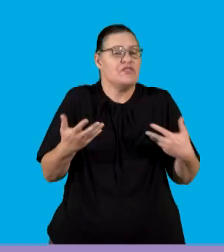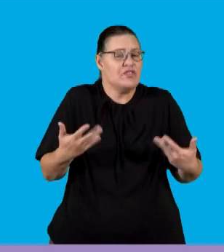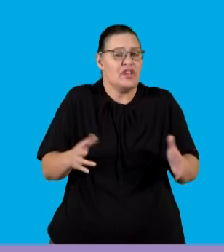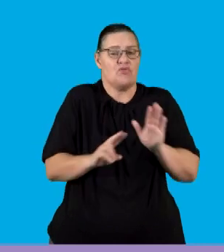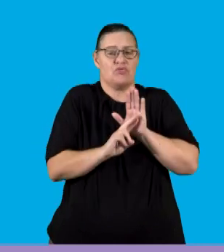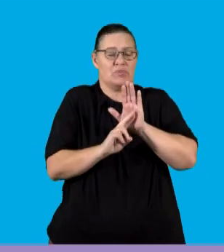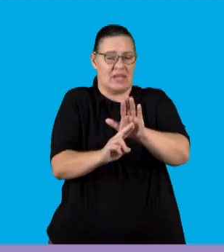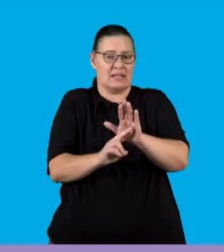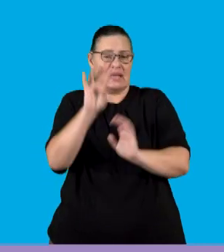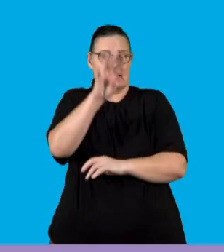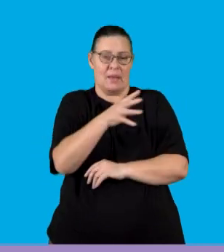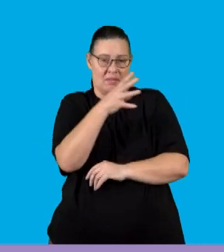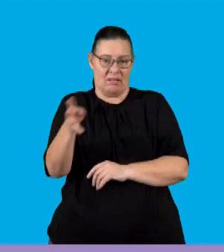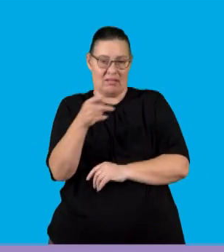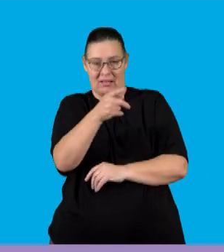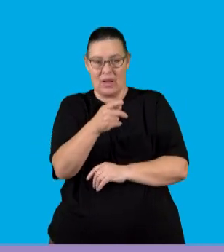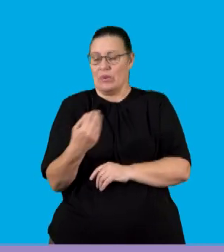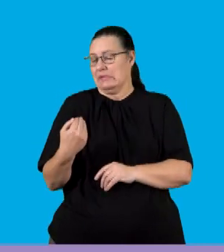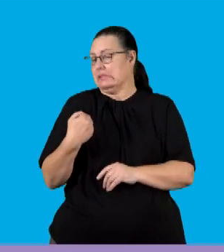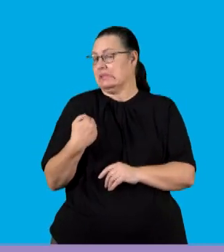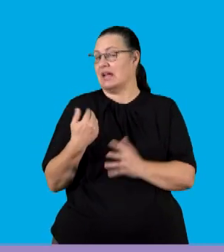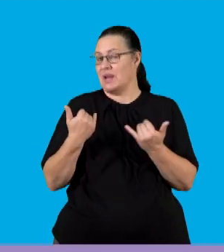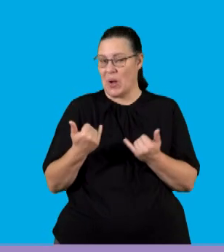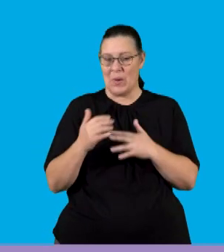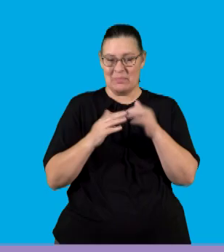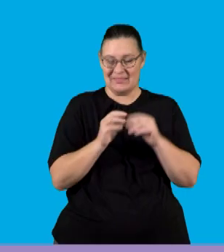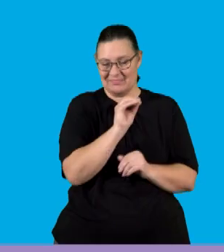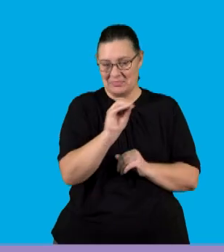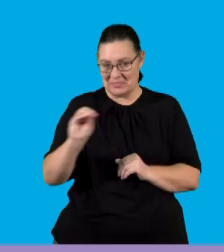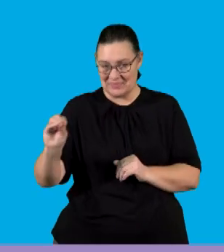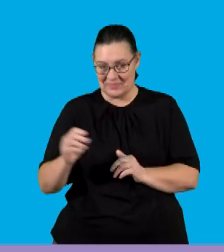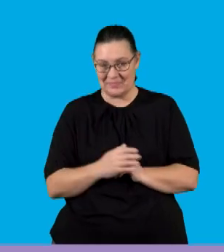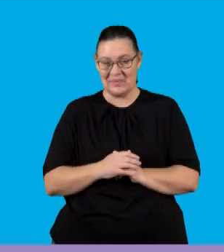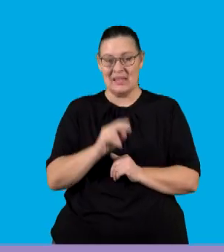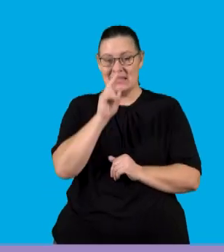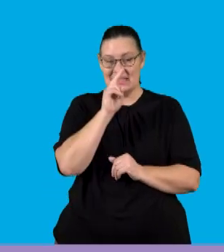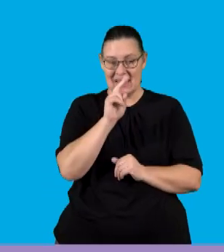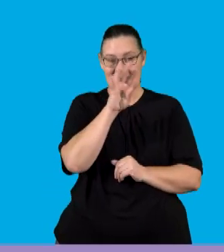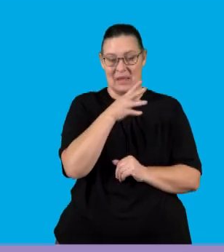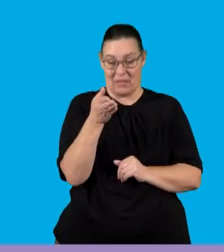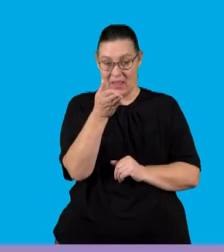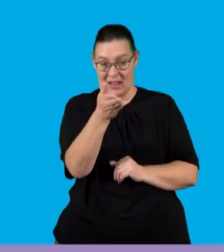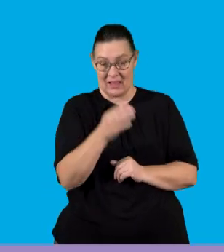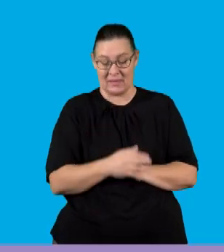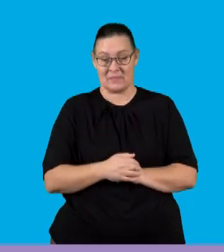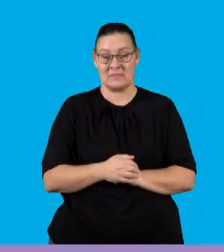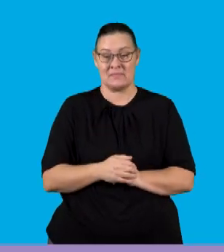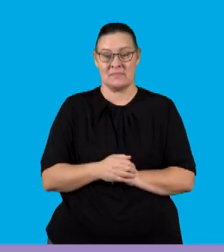been represented in a table, which is that table that we just filled out there. So as we can see our table